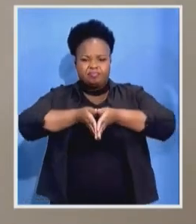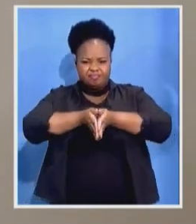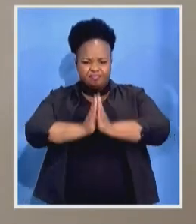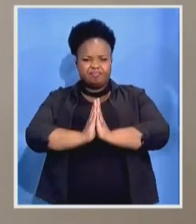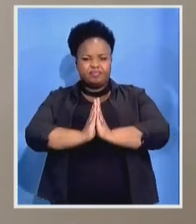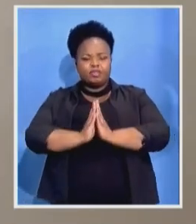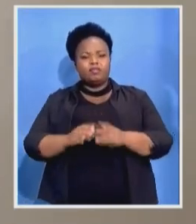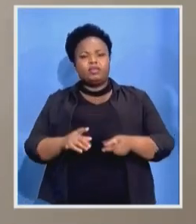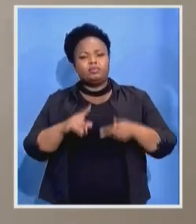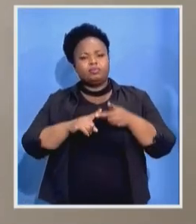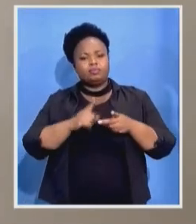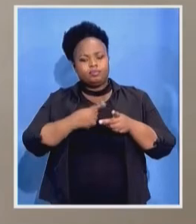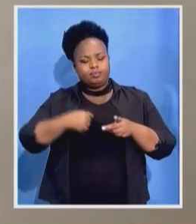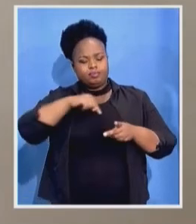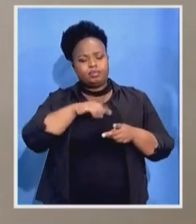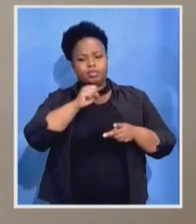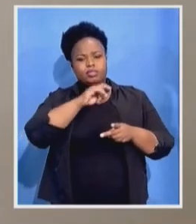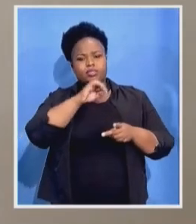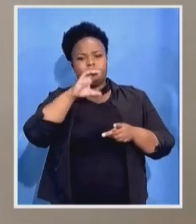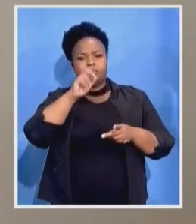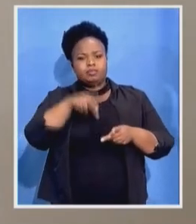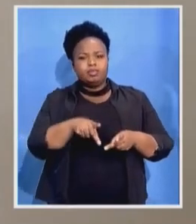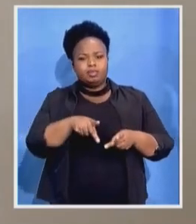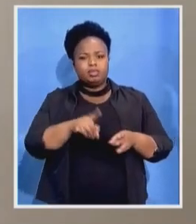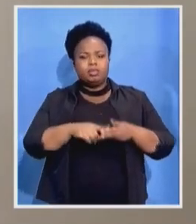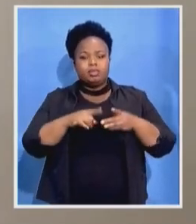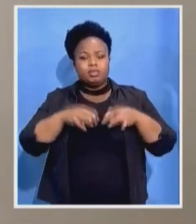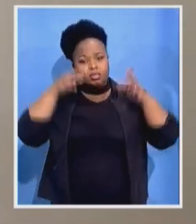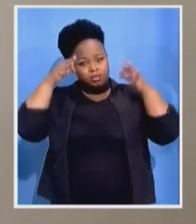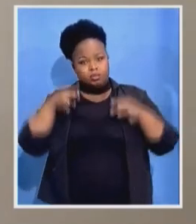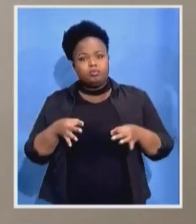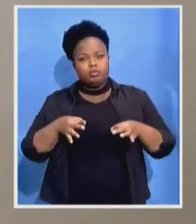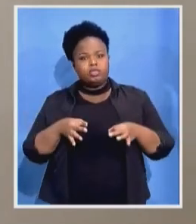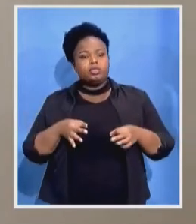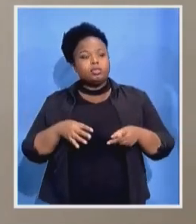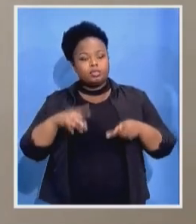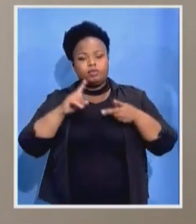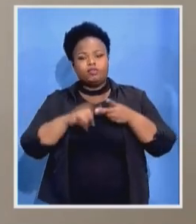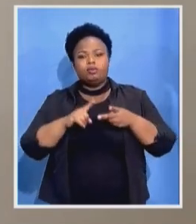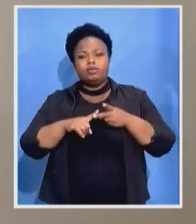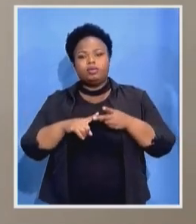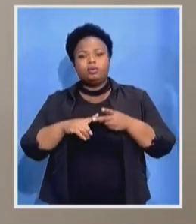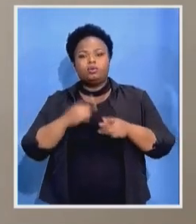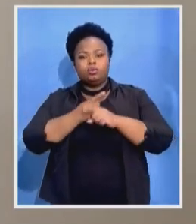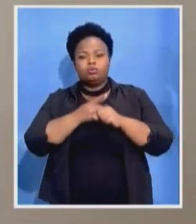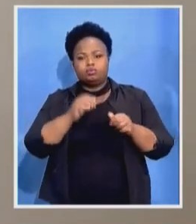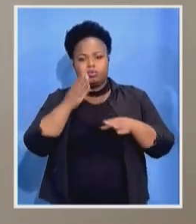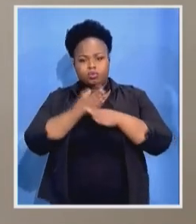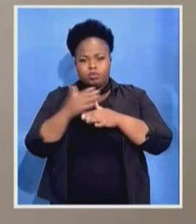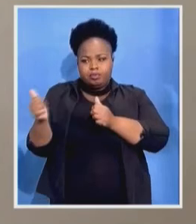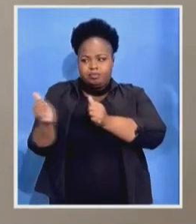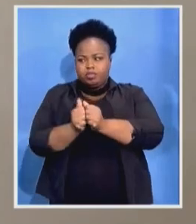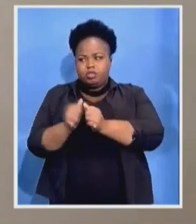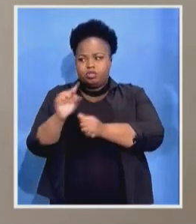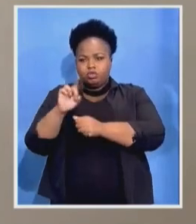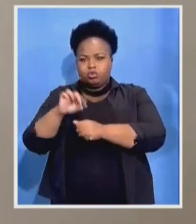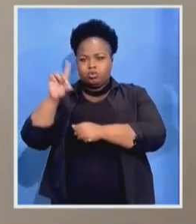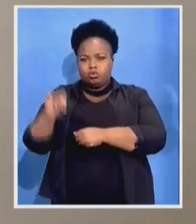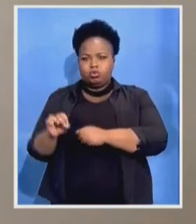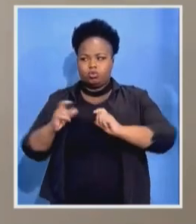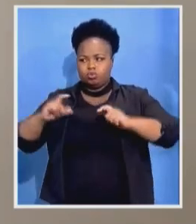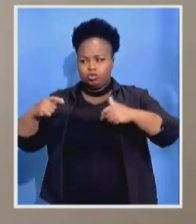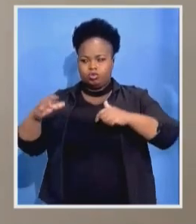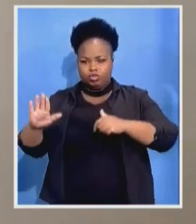of the decisions made by the alliance, to cooperate with the Zondo Commission. In fact, the Central Committee went